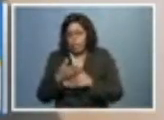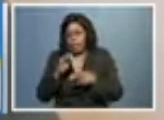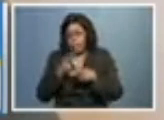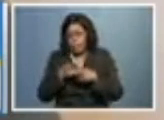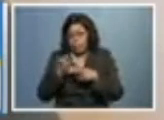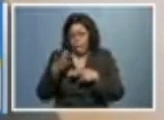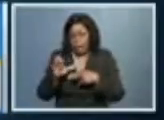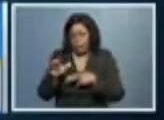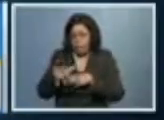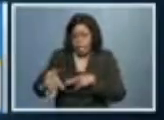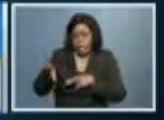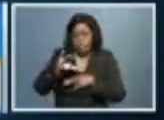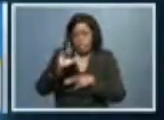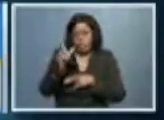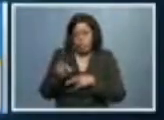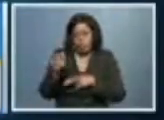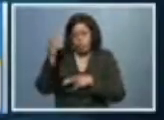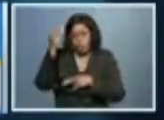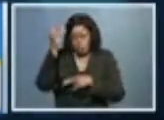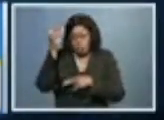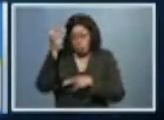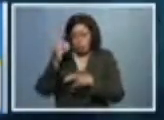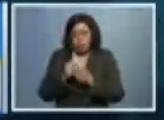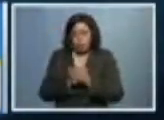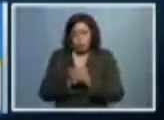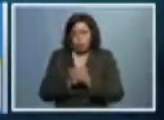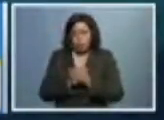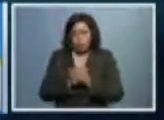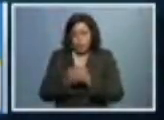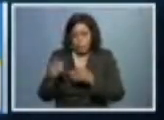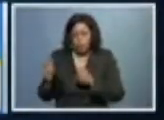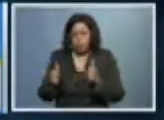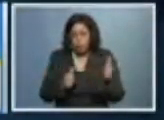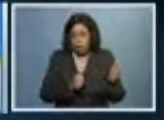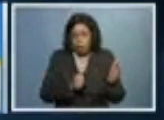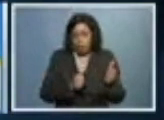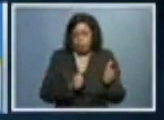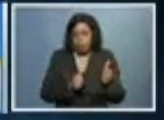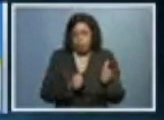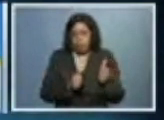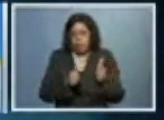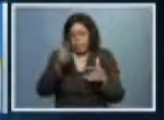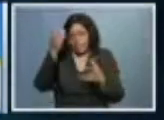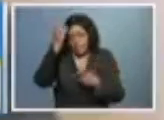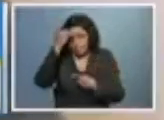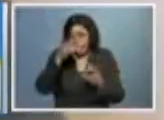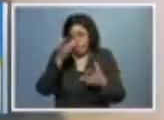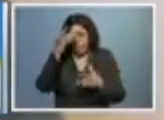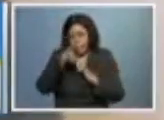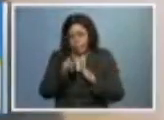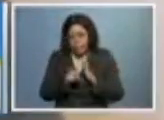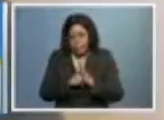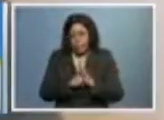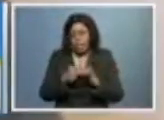in Japan where they noticed a lot of defects and even deaths, and they traced it back to mercury poisoning that came from a mine.